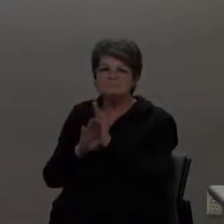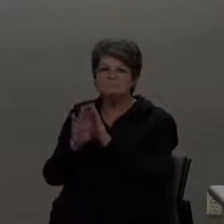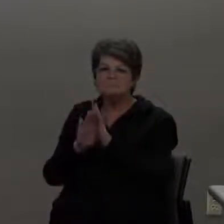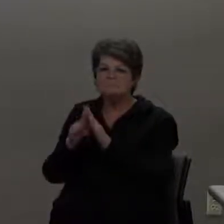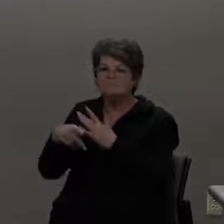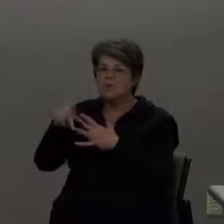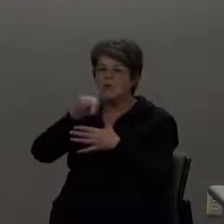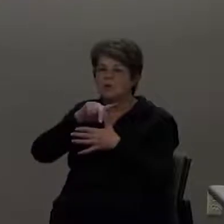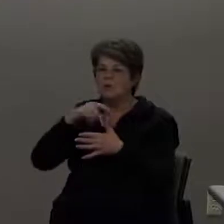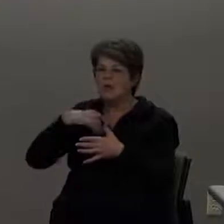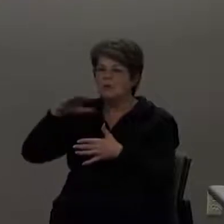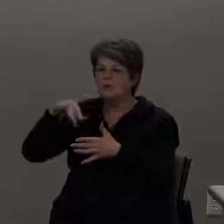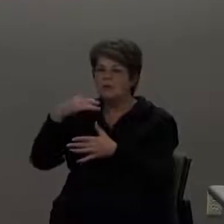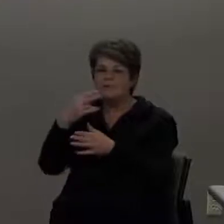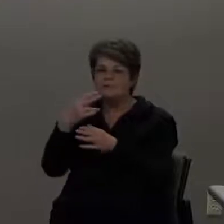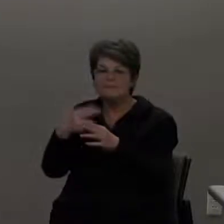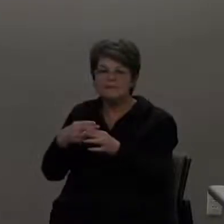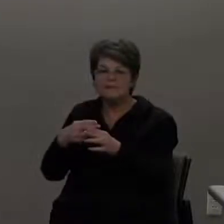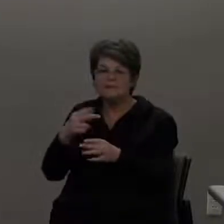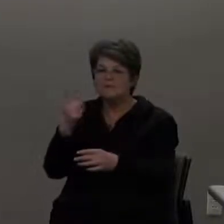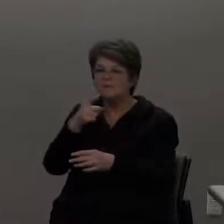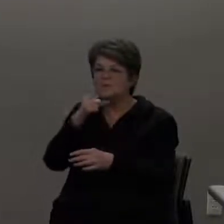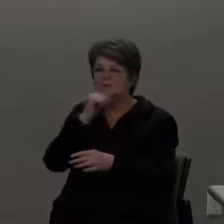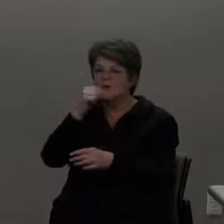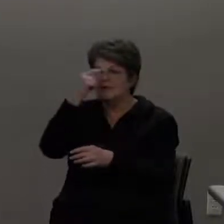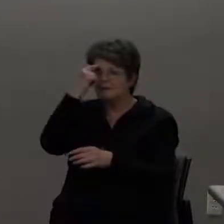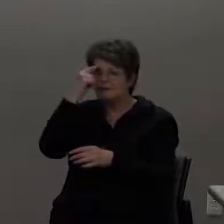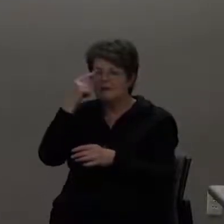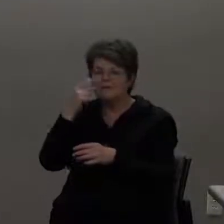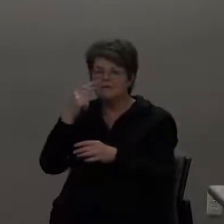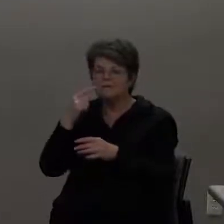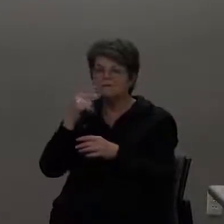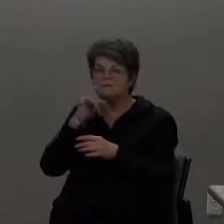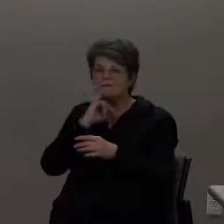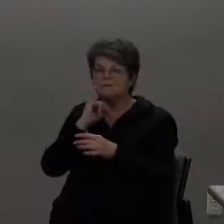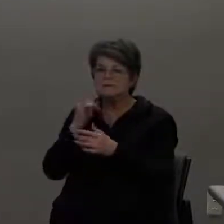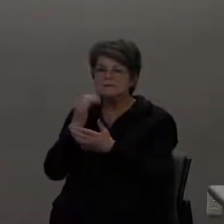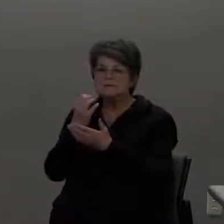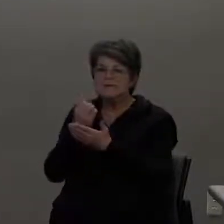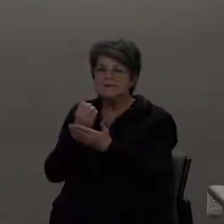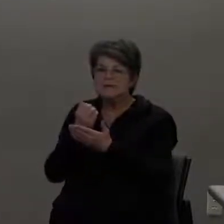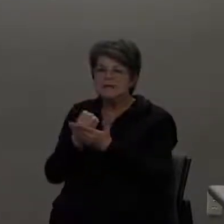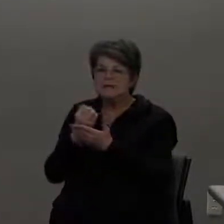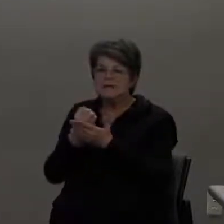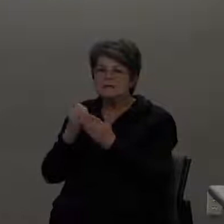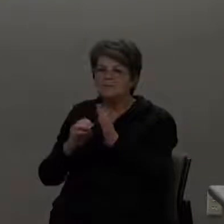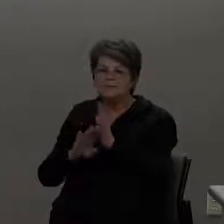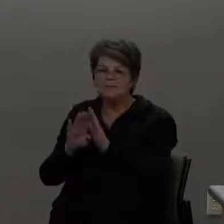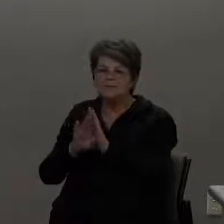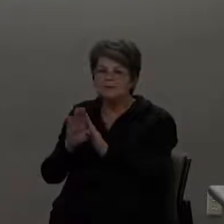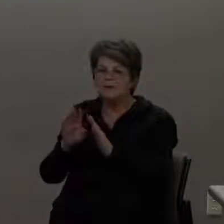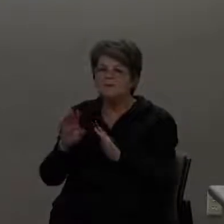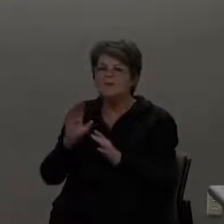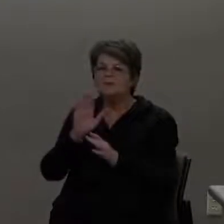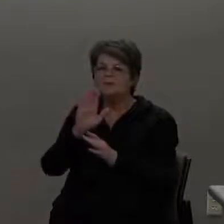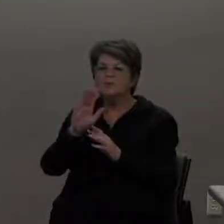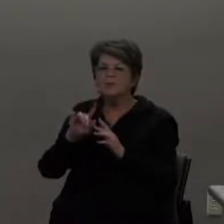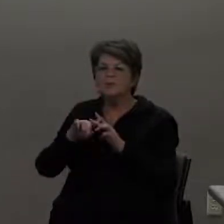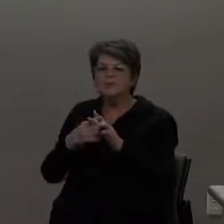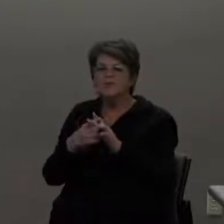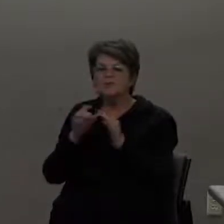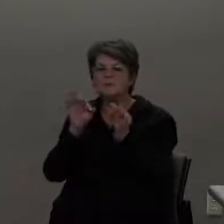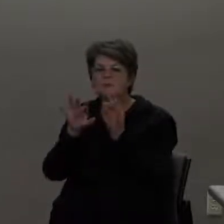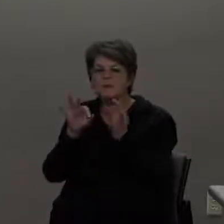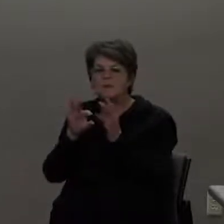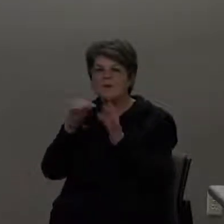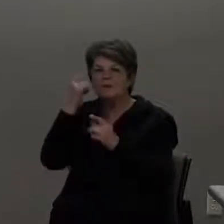I have not mentioned, something that you don't think is an economic development priority that I have mentioned. Your initial feedback, your initial thoughts of